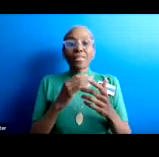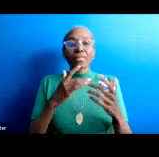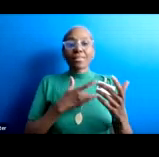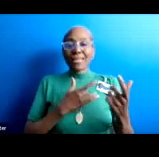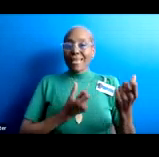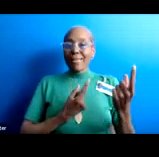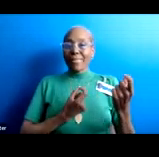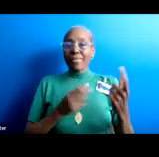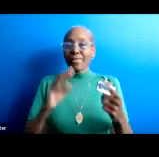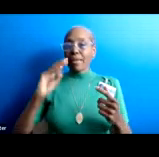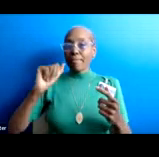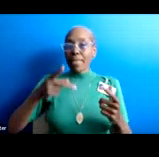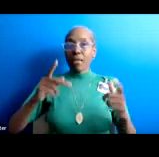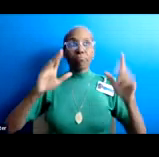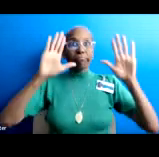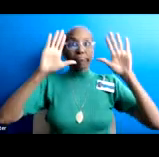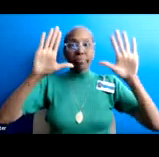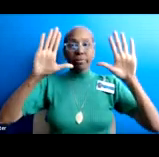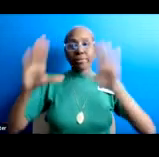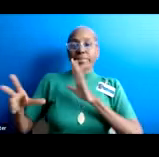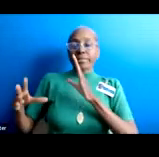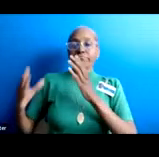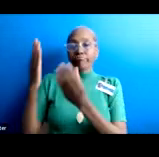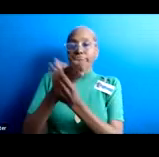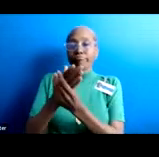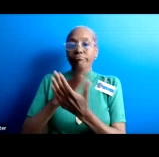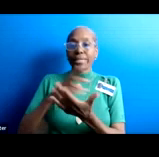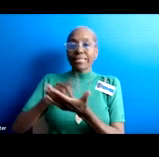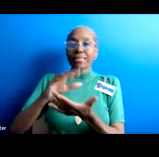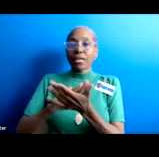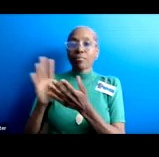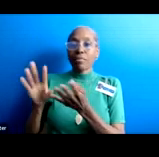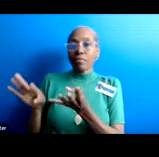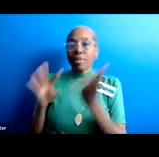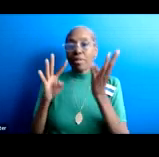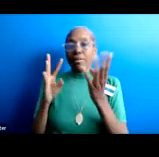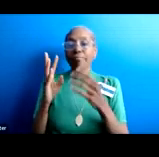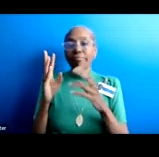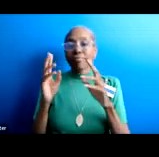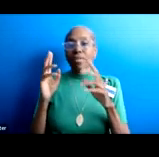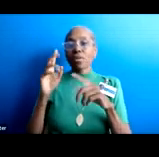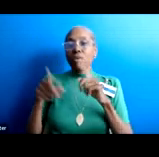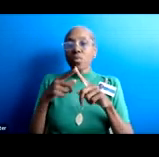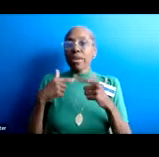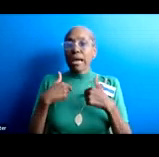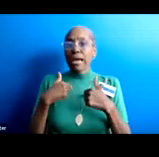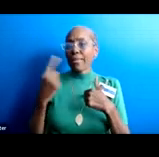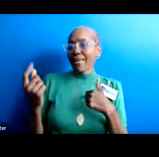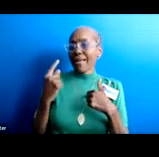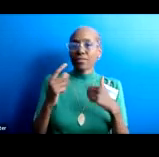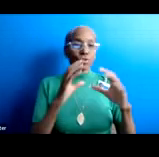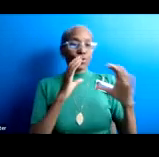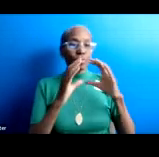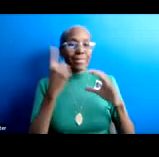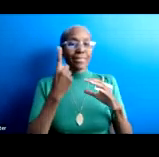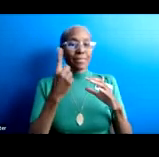map image saved in my documents, and I often pull it up, especially when I am being asked to